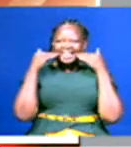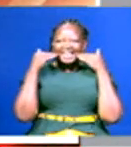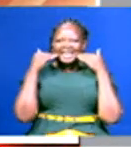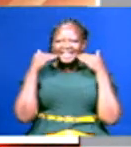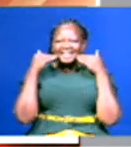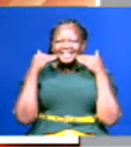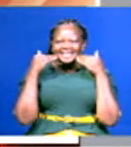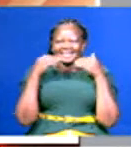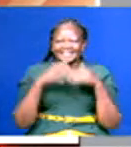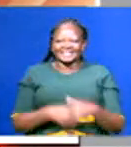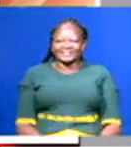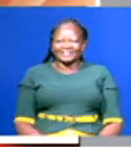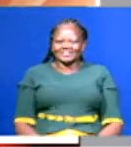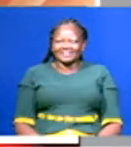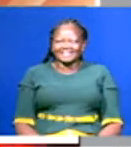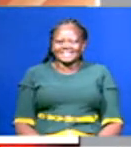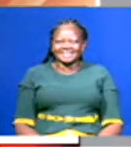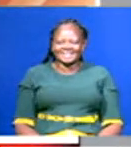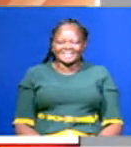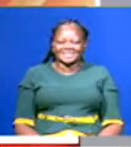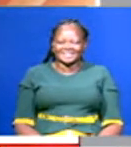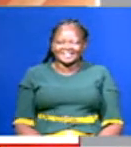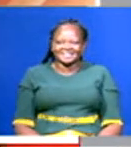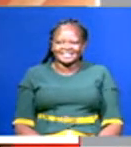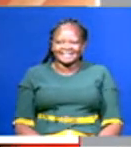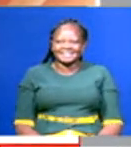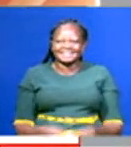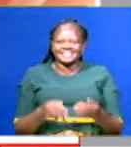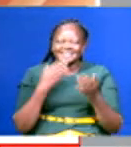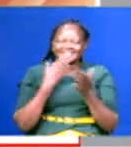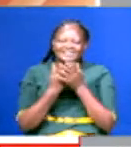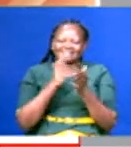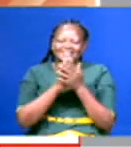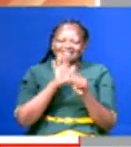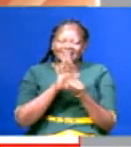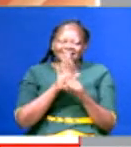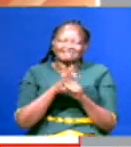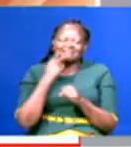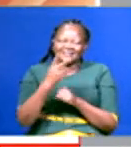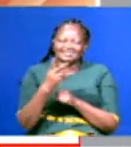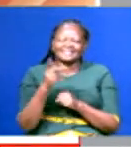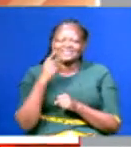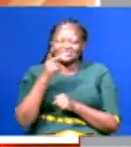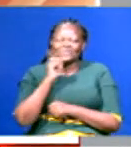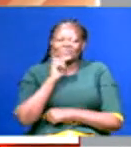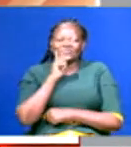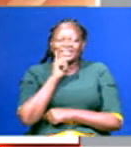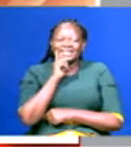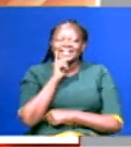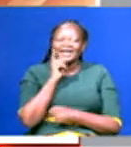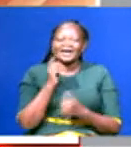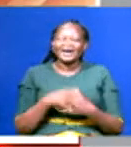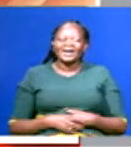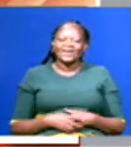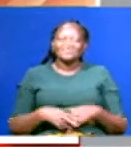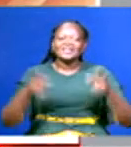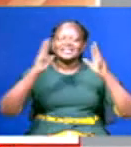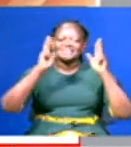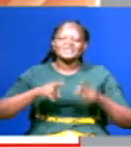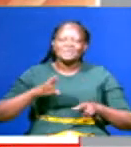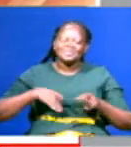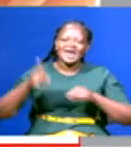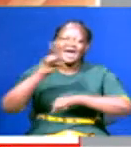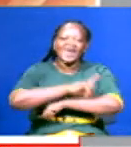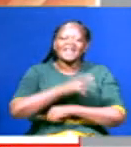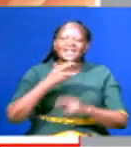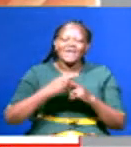smiling. Good. Well, we gotta go. Thank you for watching. We will see you tomorrow on the International Women's Day. My name